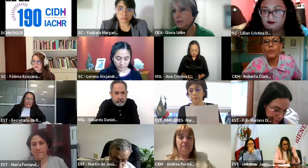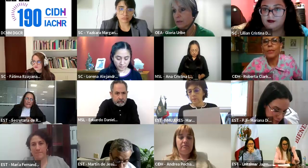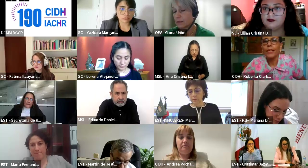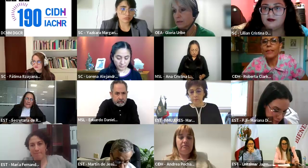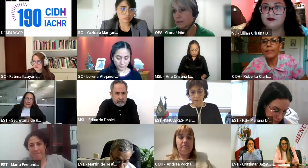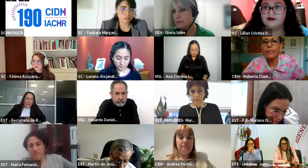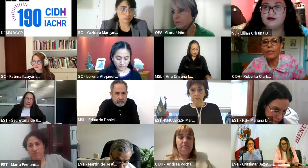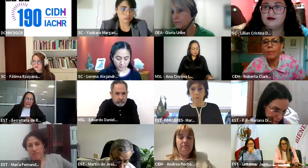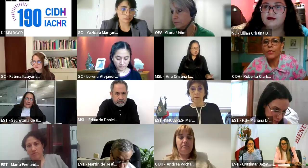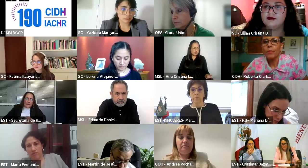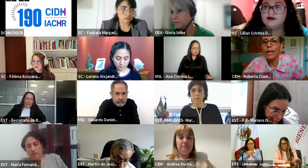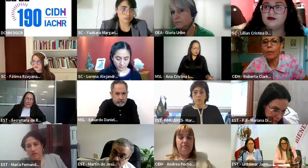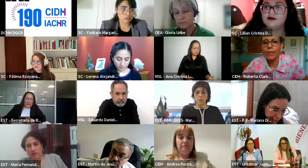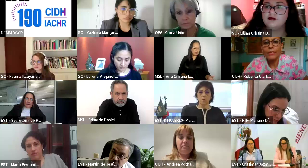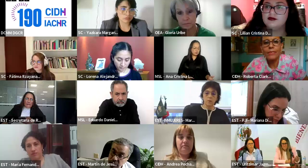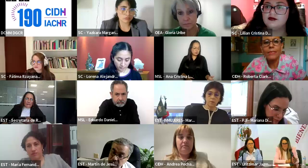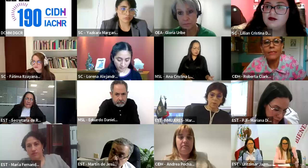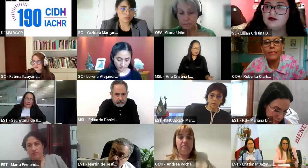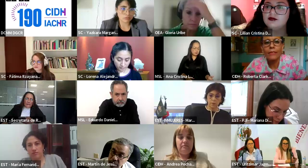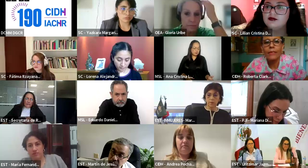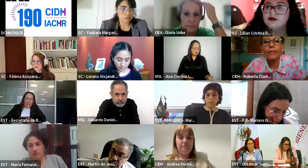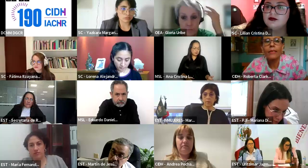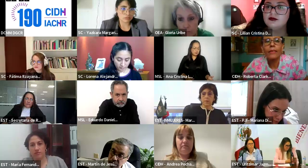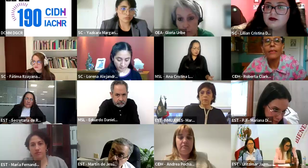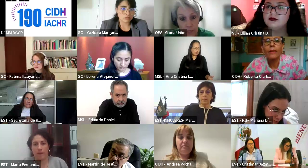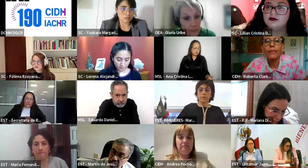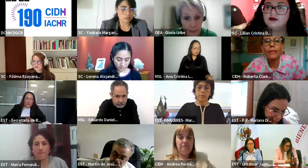So, colleagues, we should begin. Is Commissioner Bernal with us?